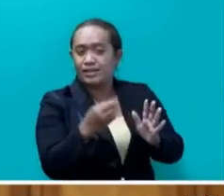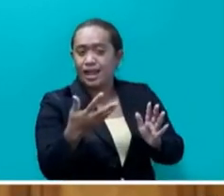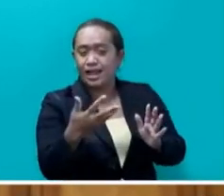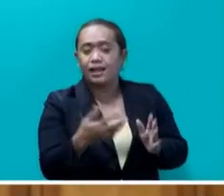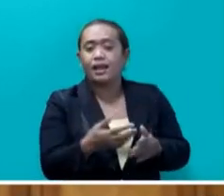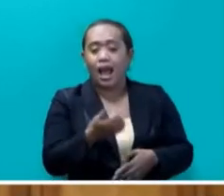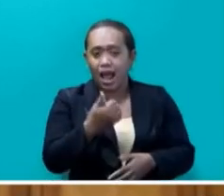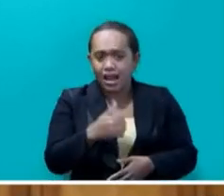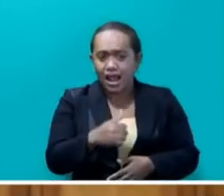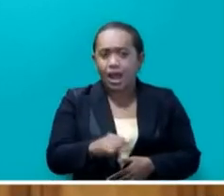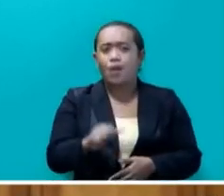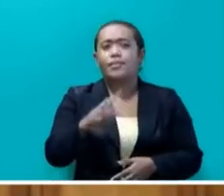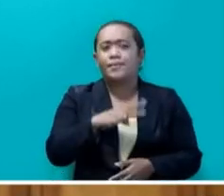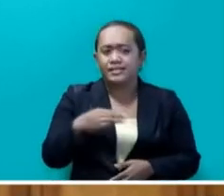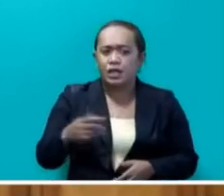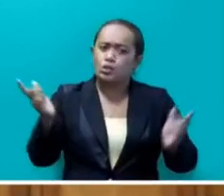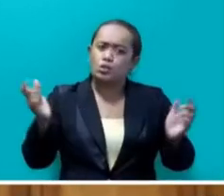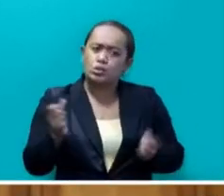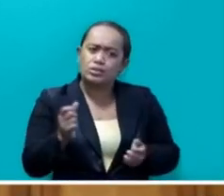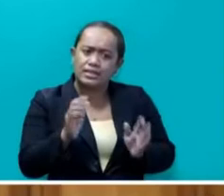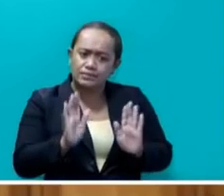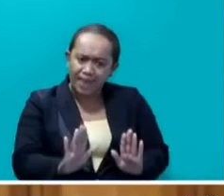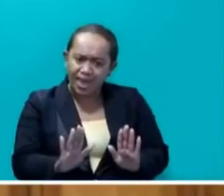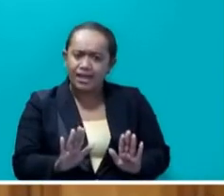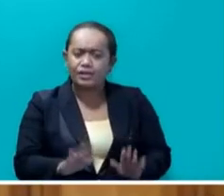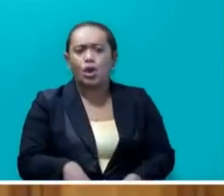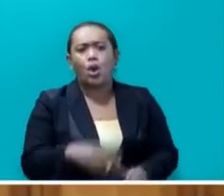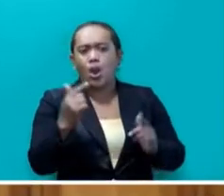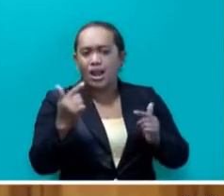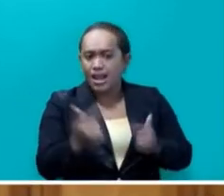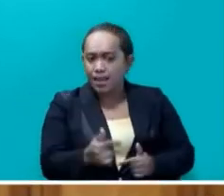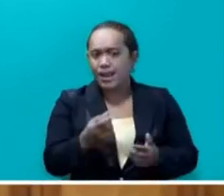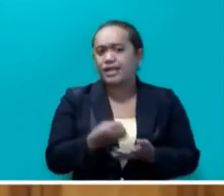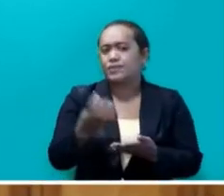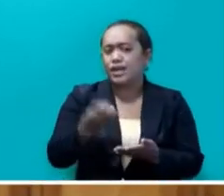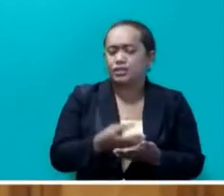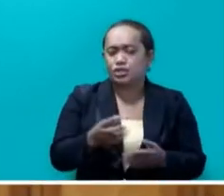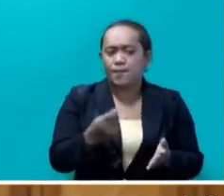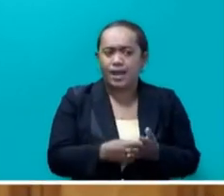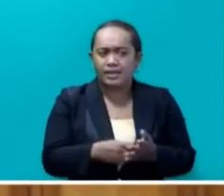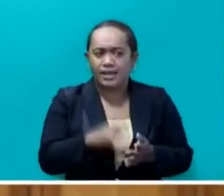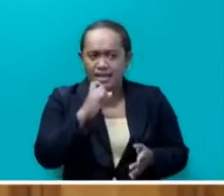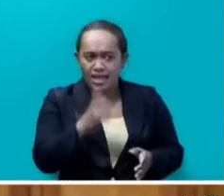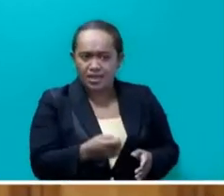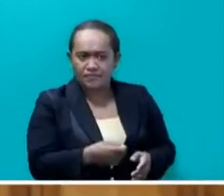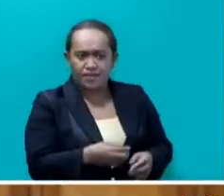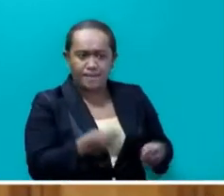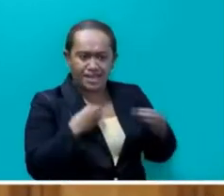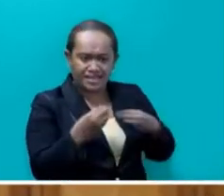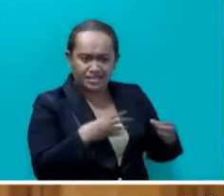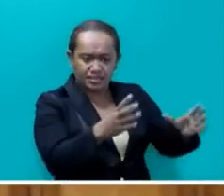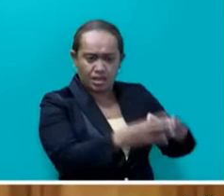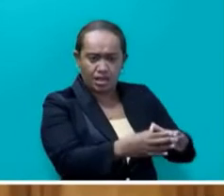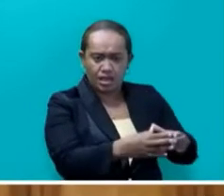to suspend or limit expenditure of money if he thinks an entity has breached the law.